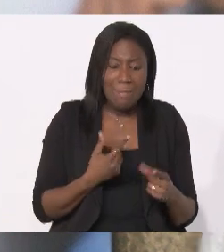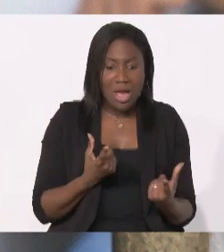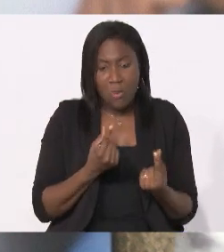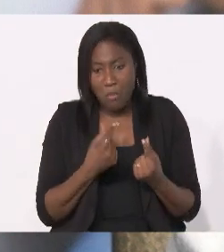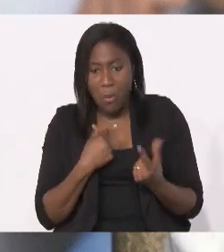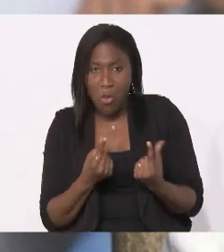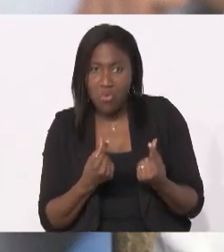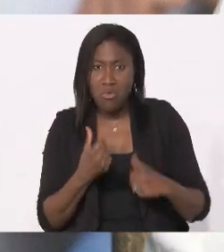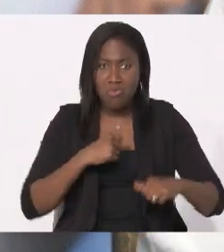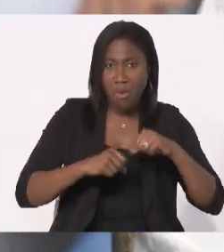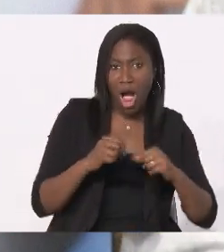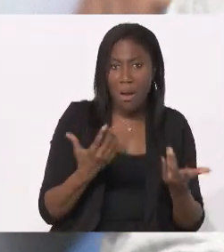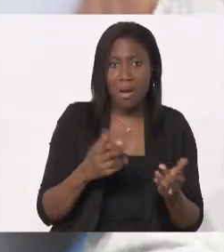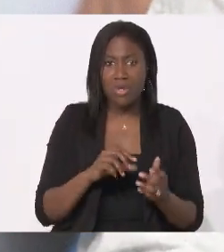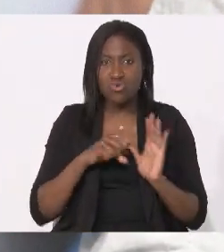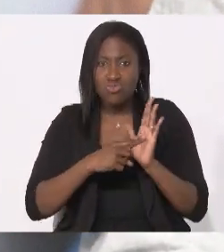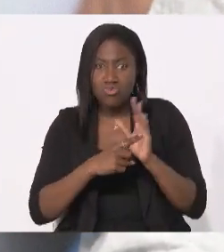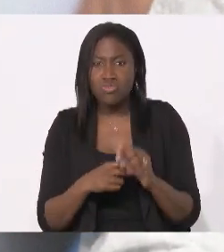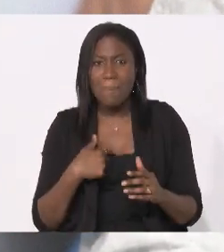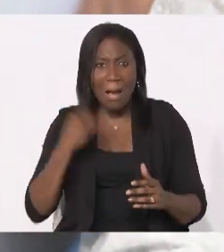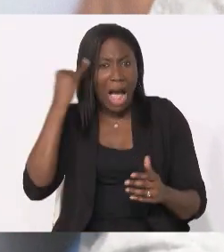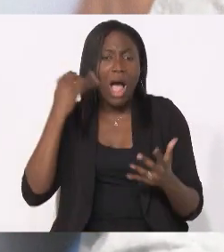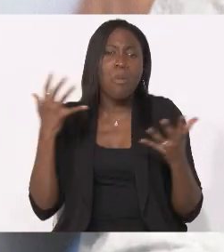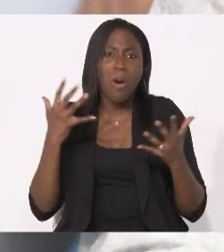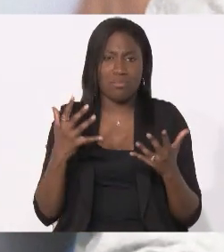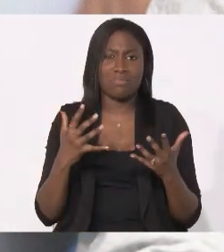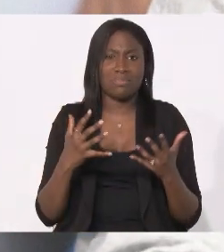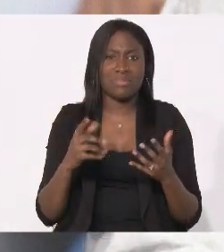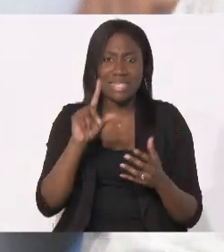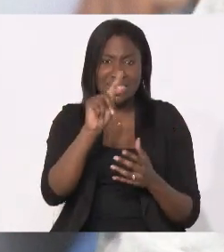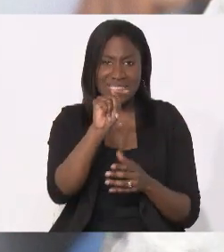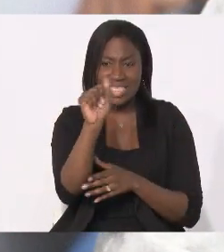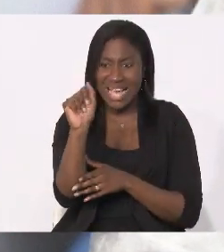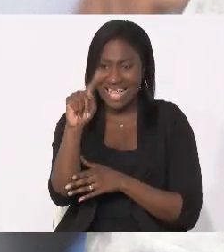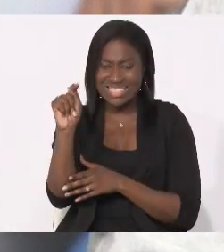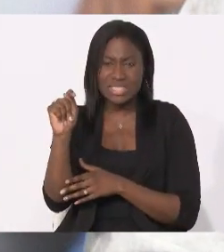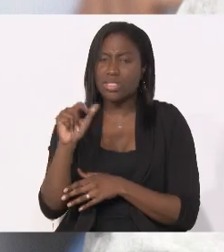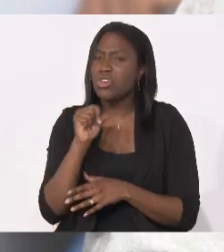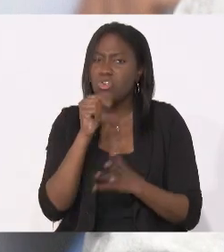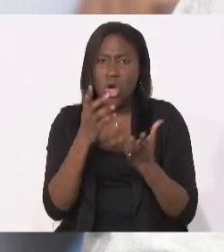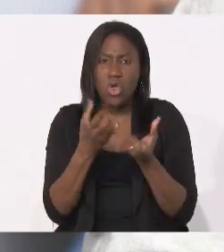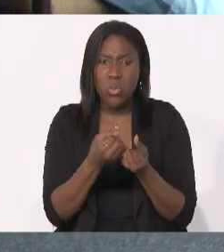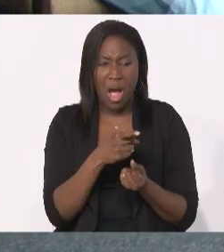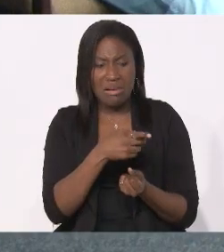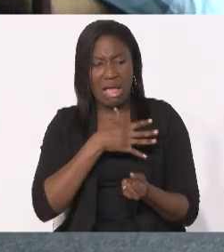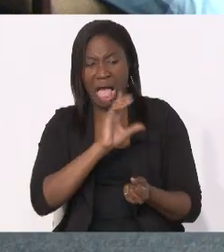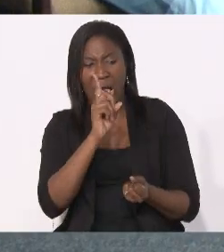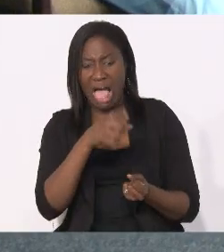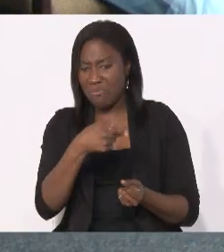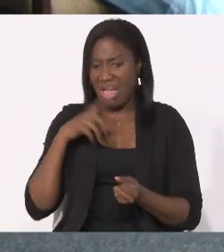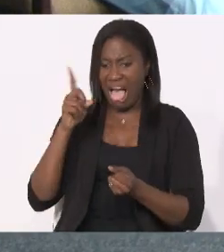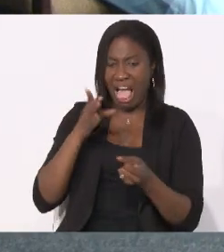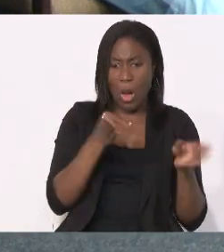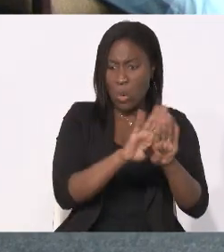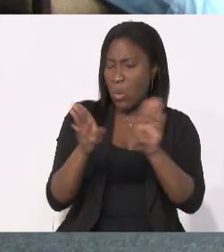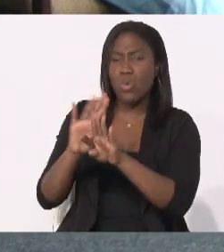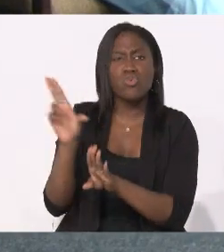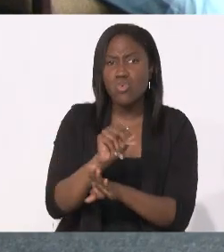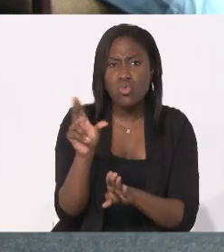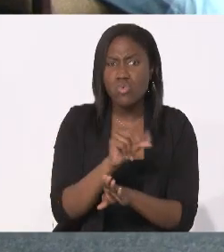and there'll be a conversation, you know, because TATT is not interested in closing anything down. You know, it's a sector, and the